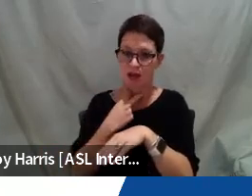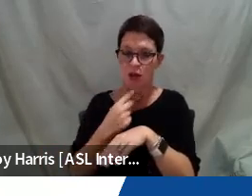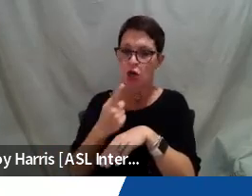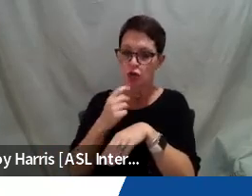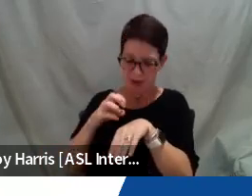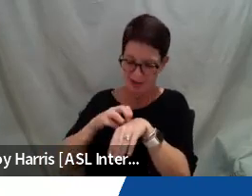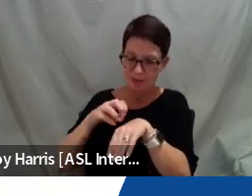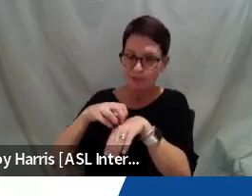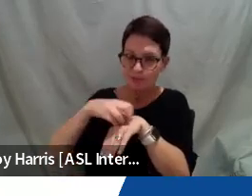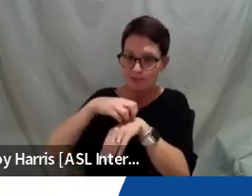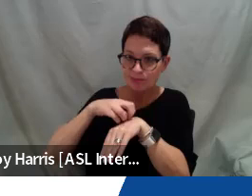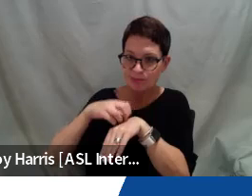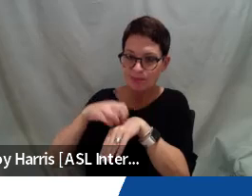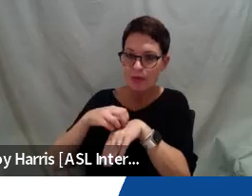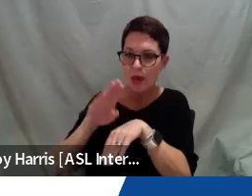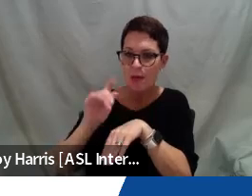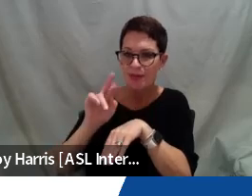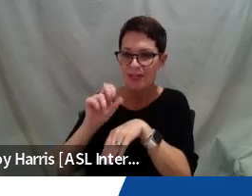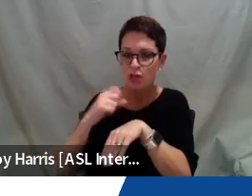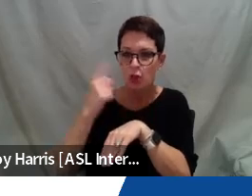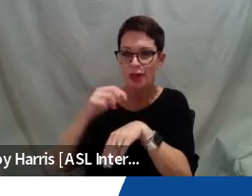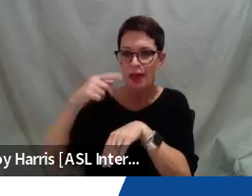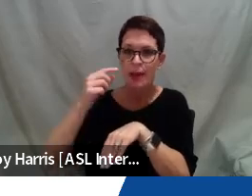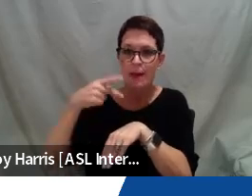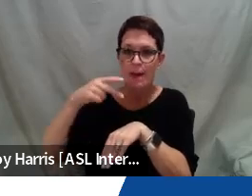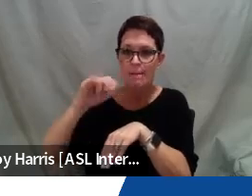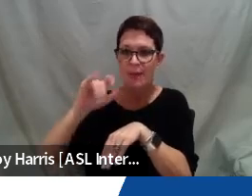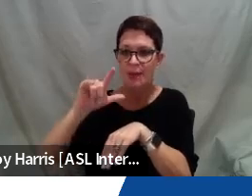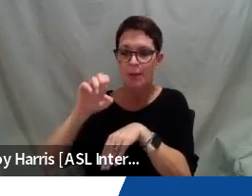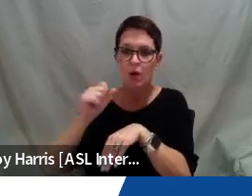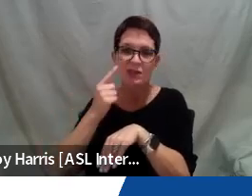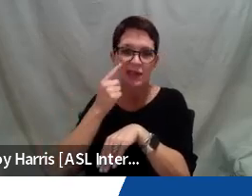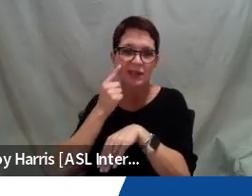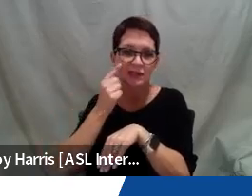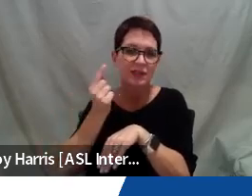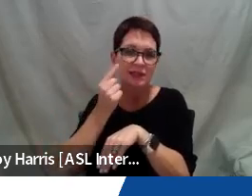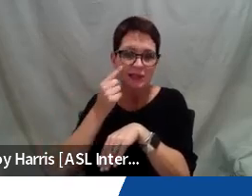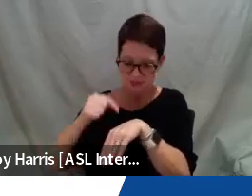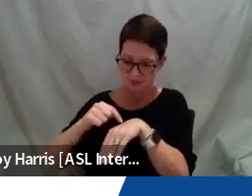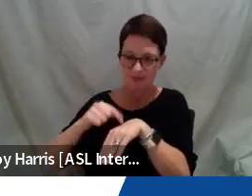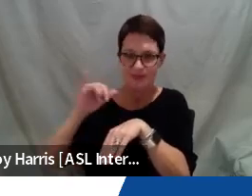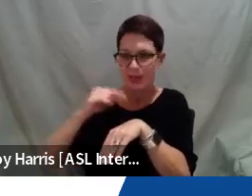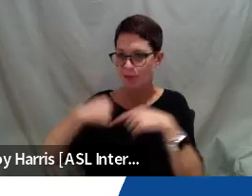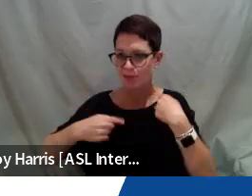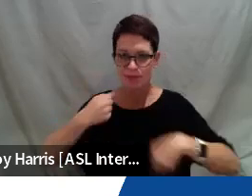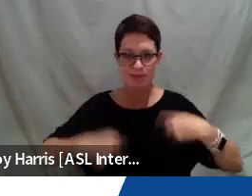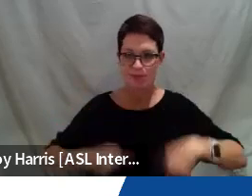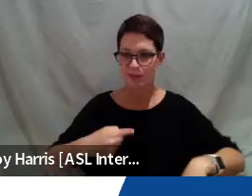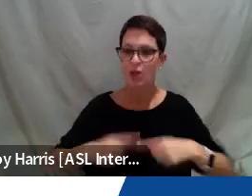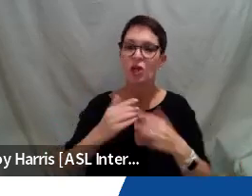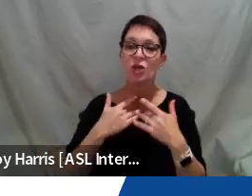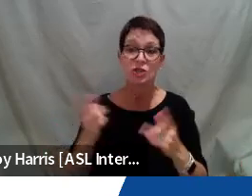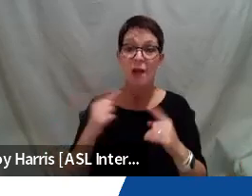red clusters of small blisters that look like pimples on the skin. And they usually occur in the